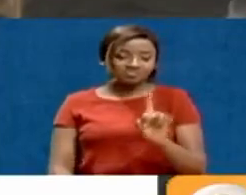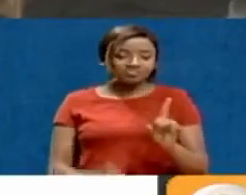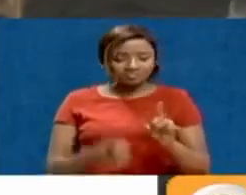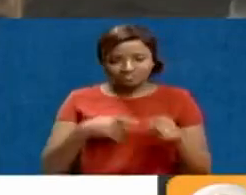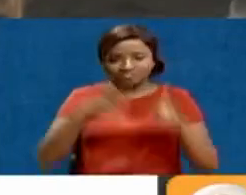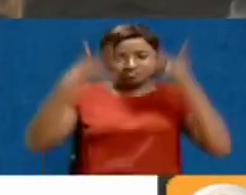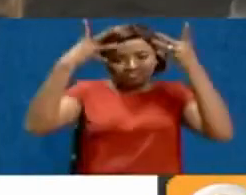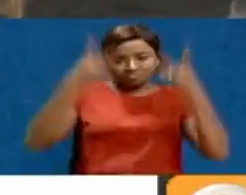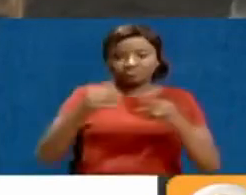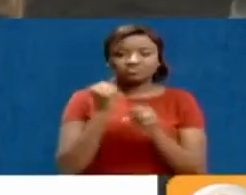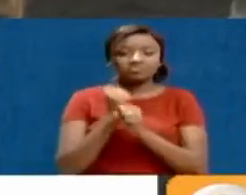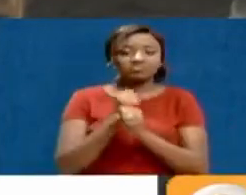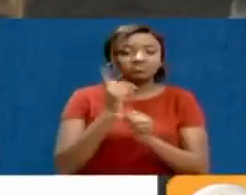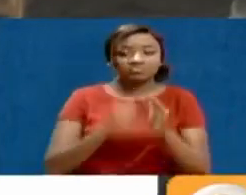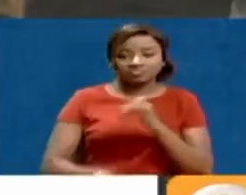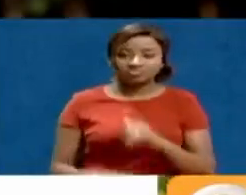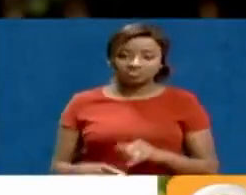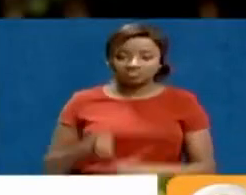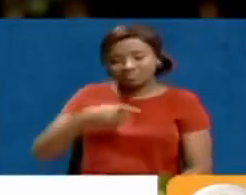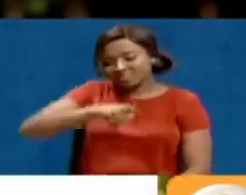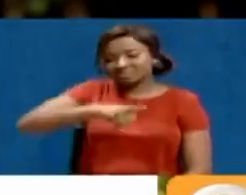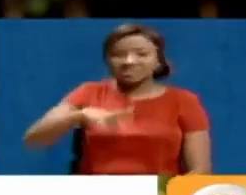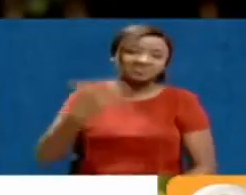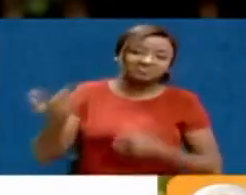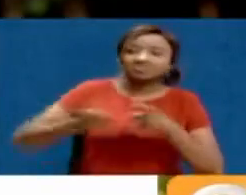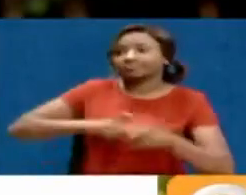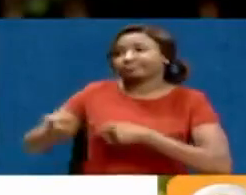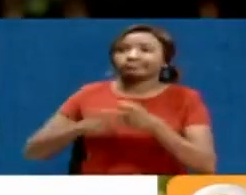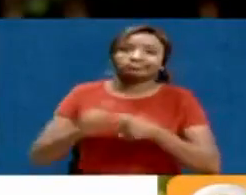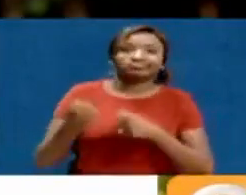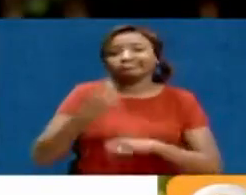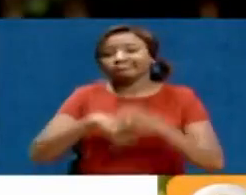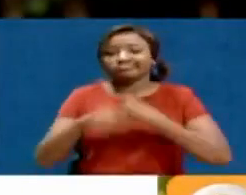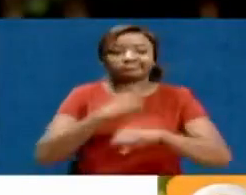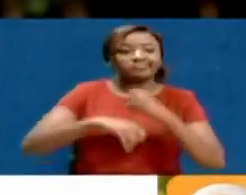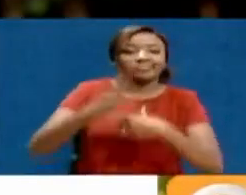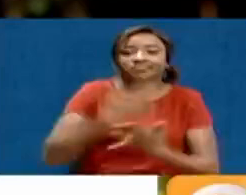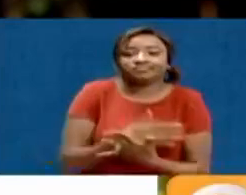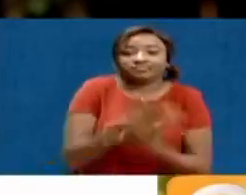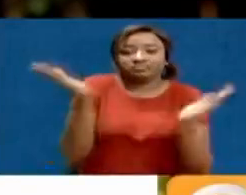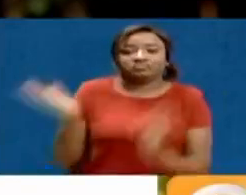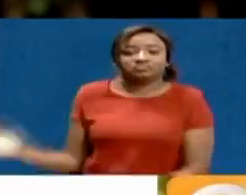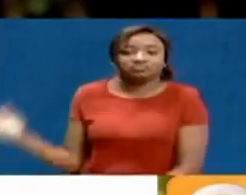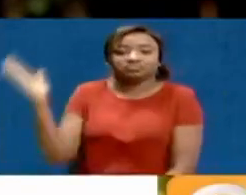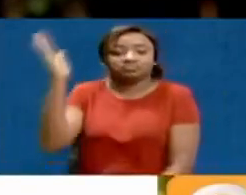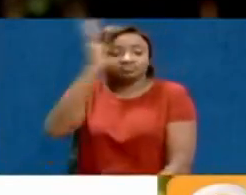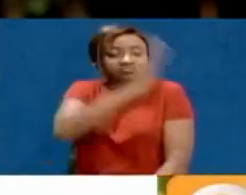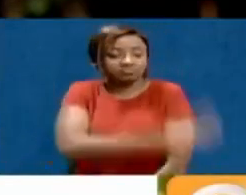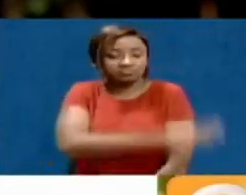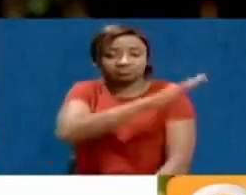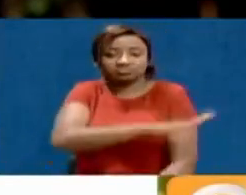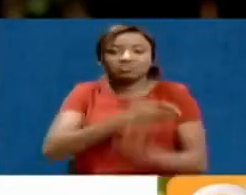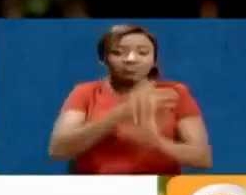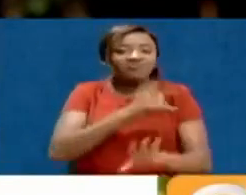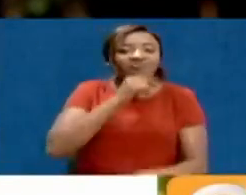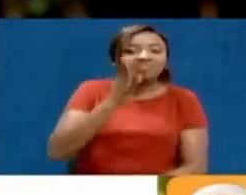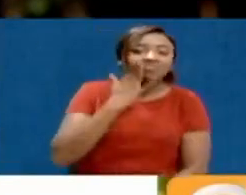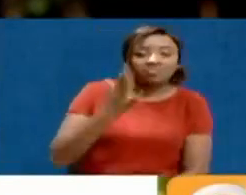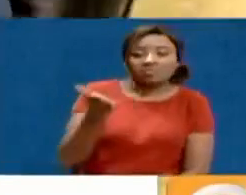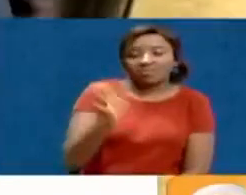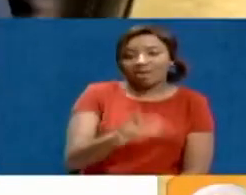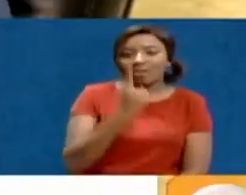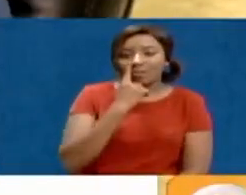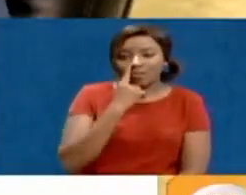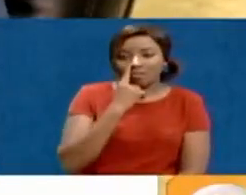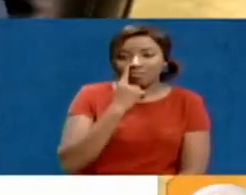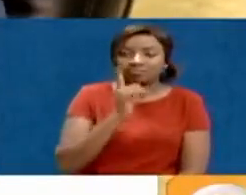do within the day. And therefore they would engage in any activities that most of them felt they